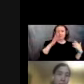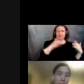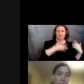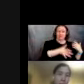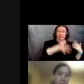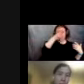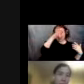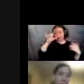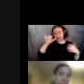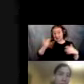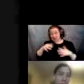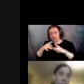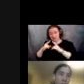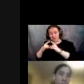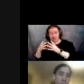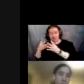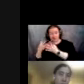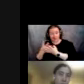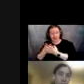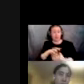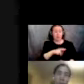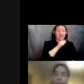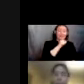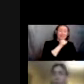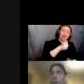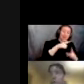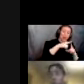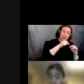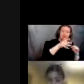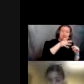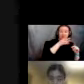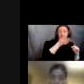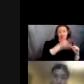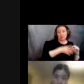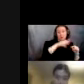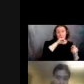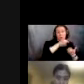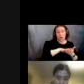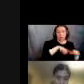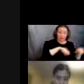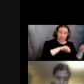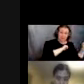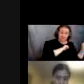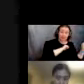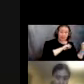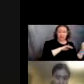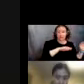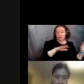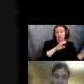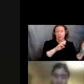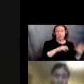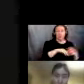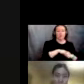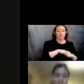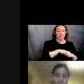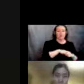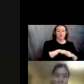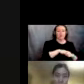or the non-Japanese mother slash wife would leave, and so on and so forth. There's all kinds